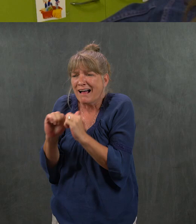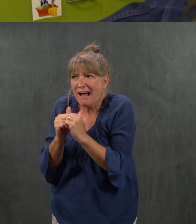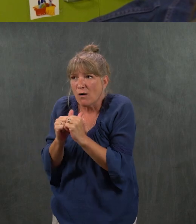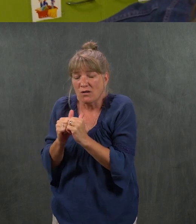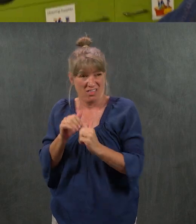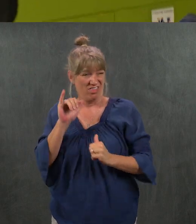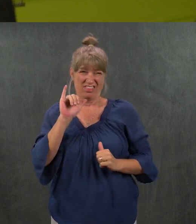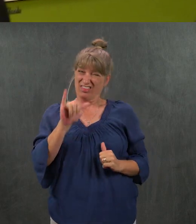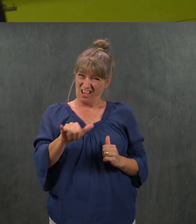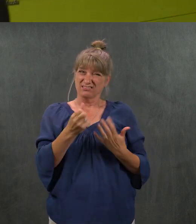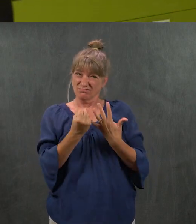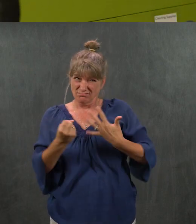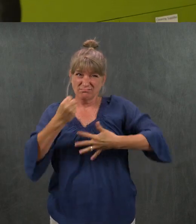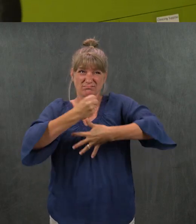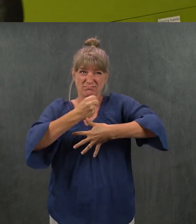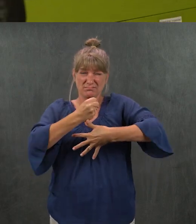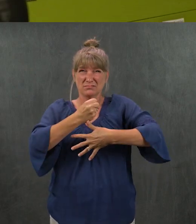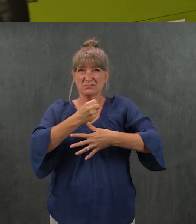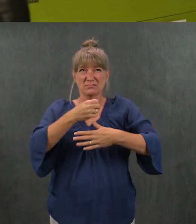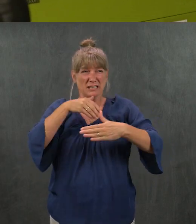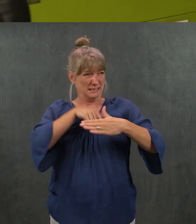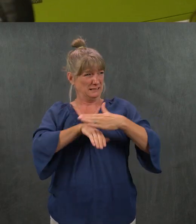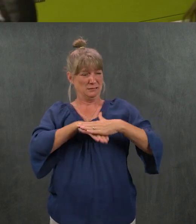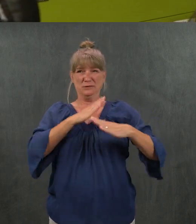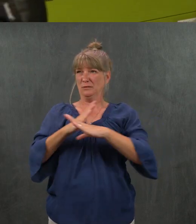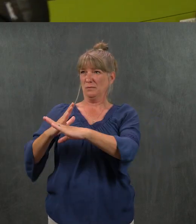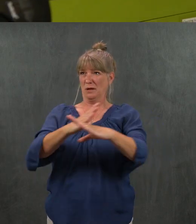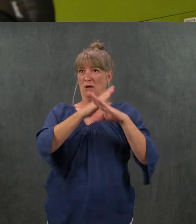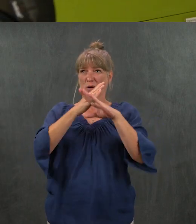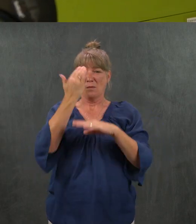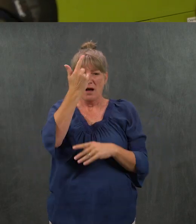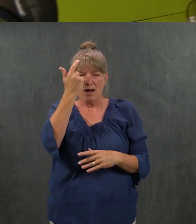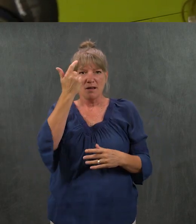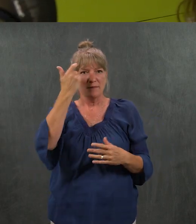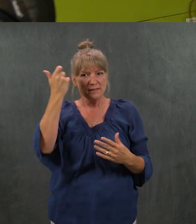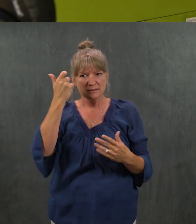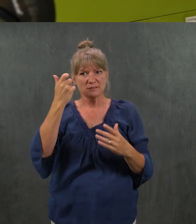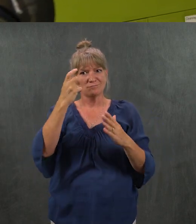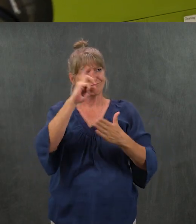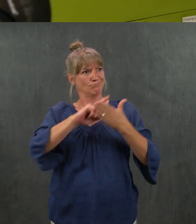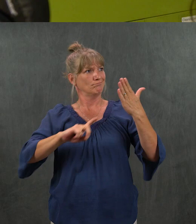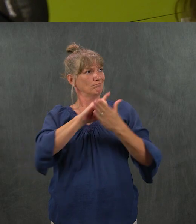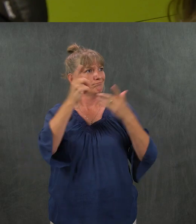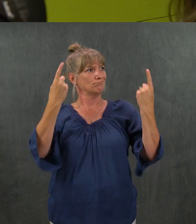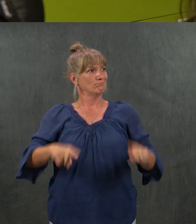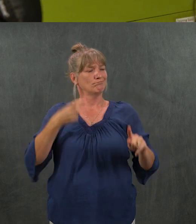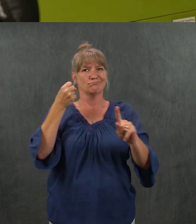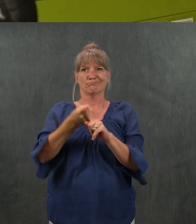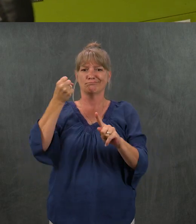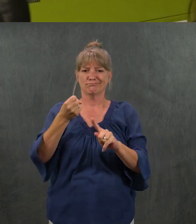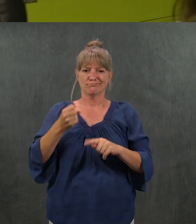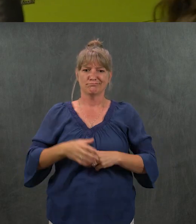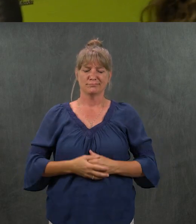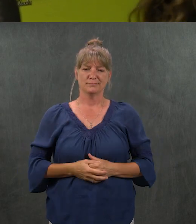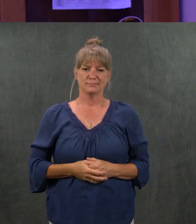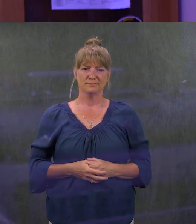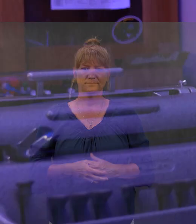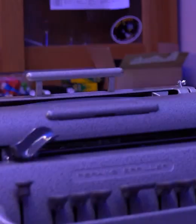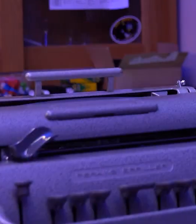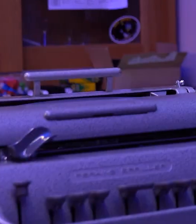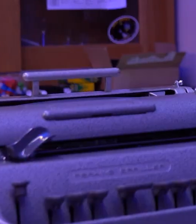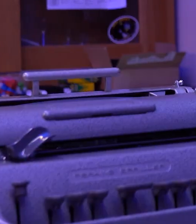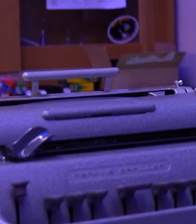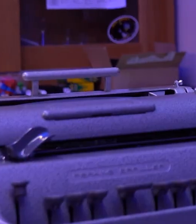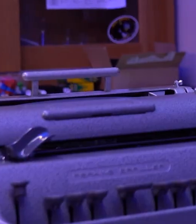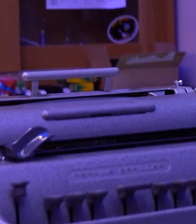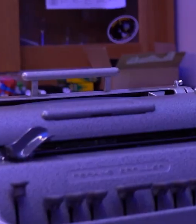blind. So I think that's the biggest accessibility barrier, because with that comes discrimination. Marty and another student high-five